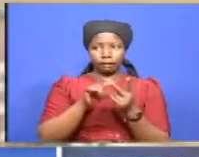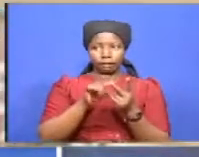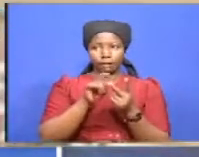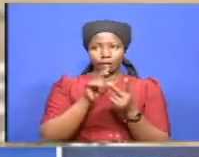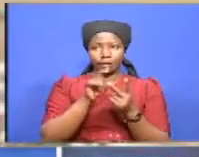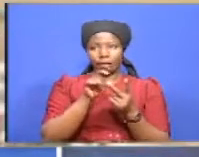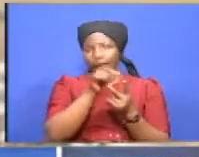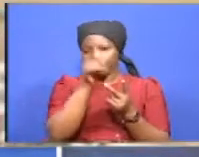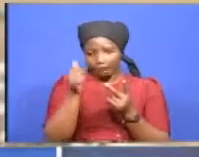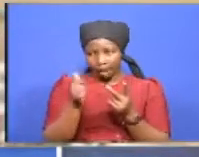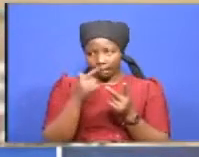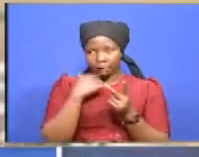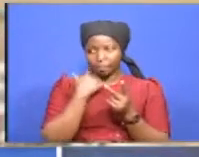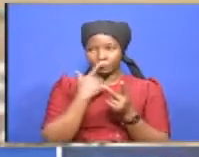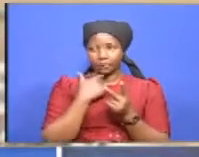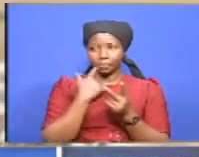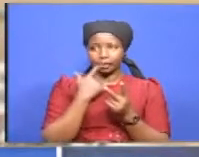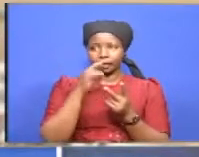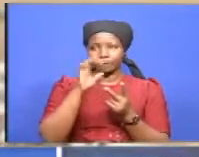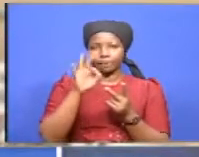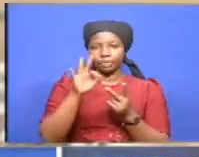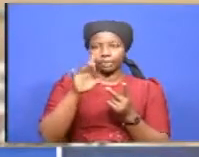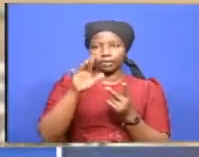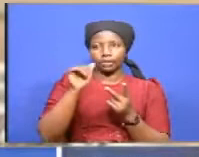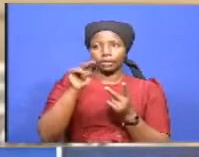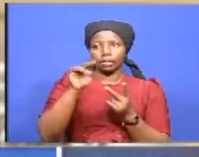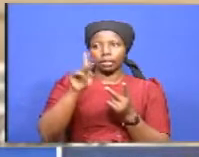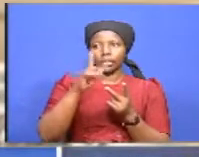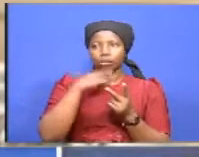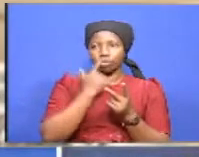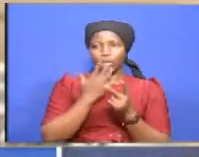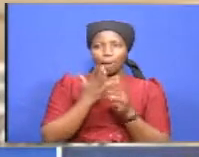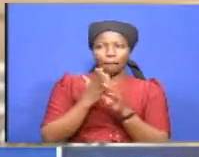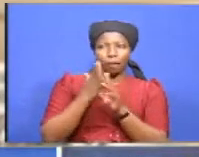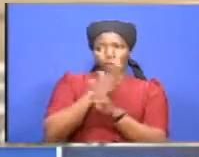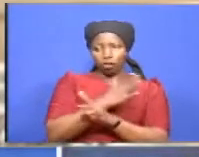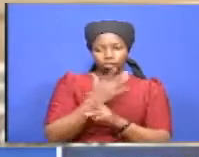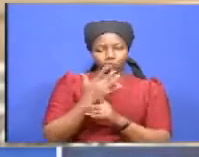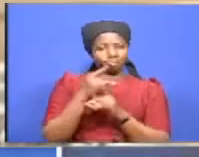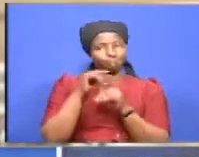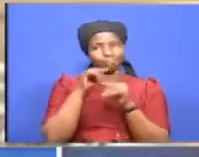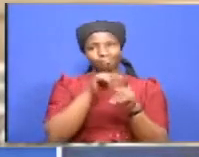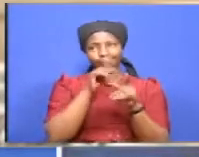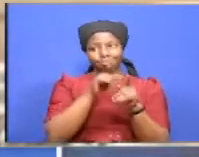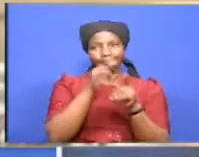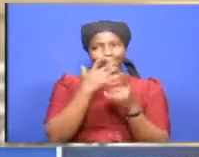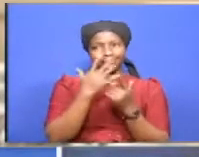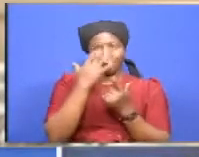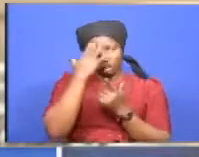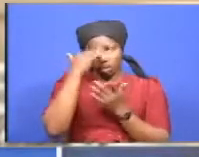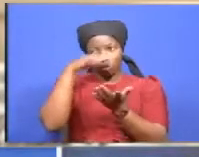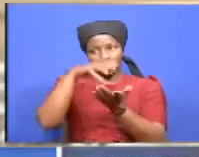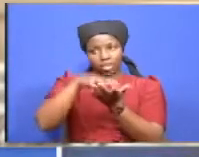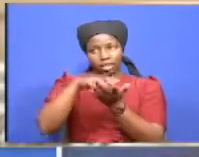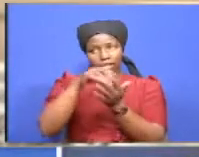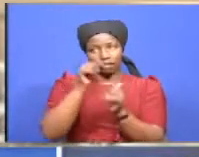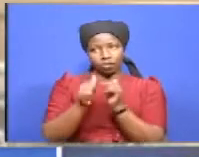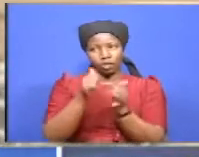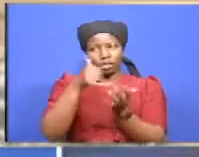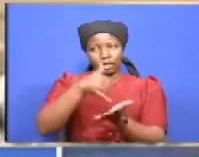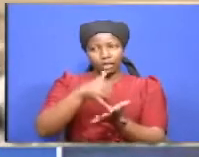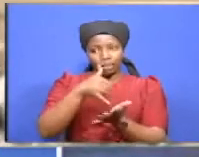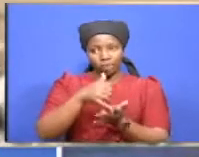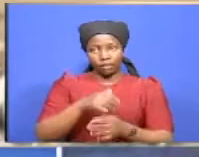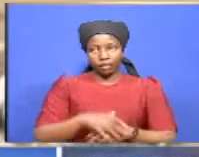Alex Alaba and Frank Wanyama, who had earlier on been accused of a case that involved whereby they had